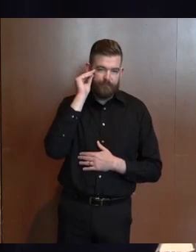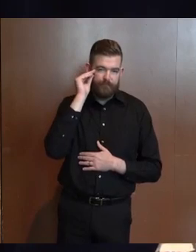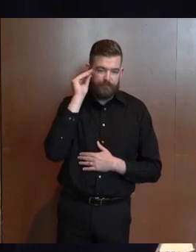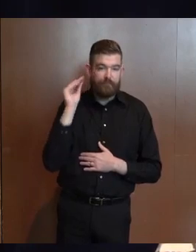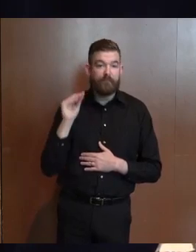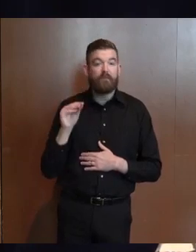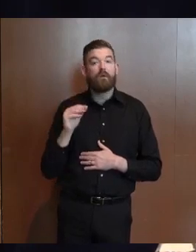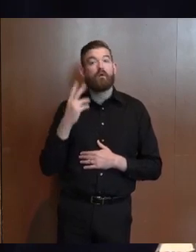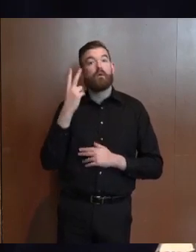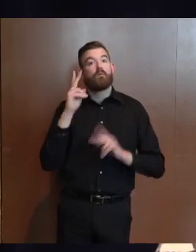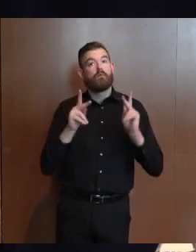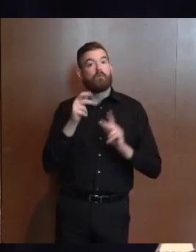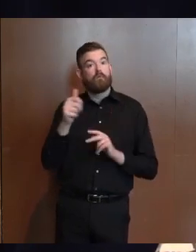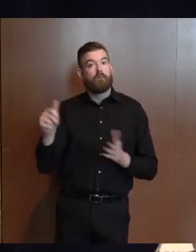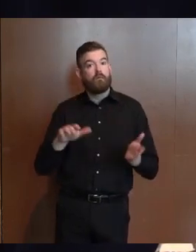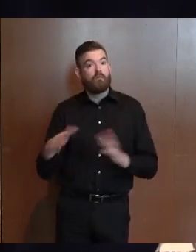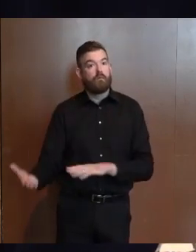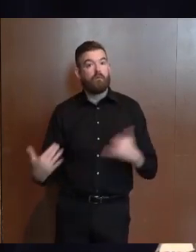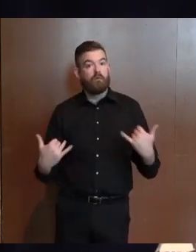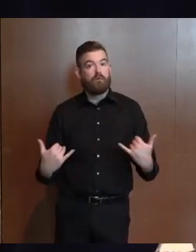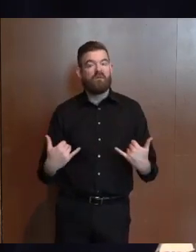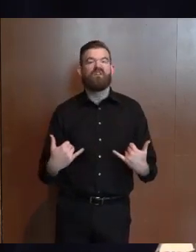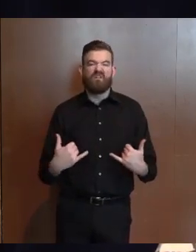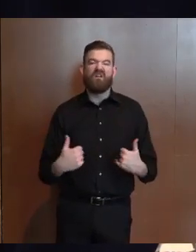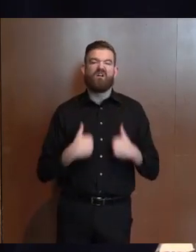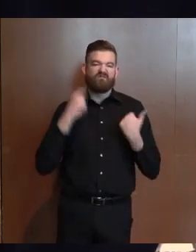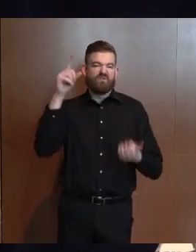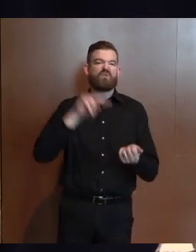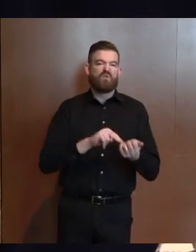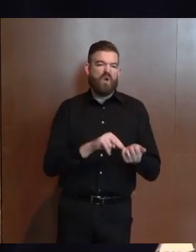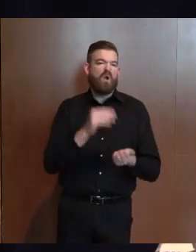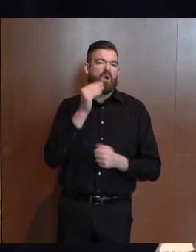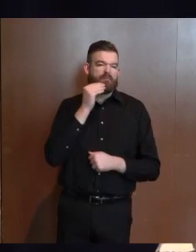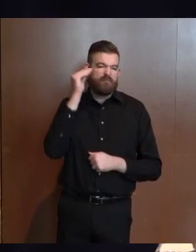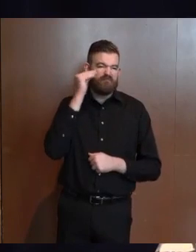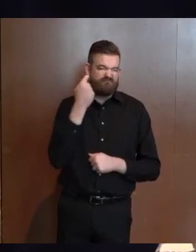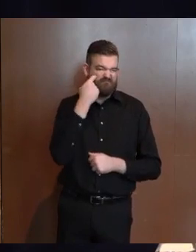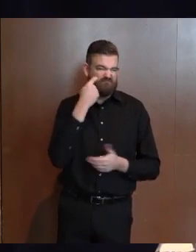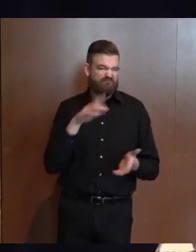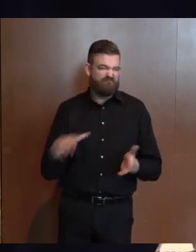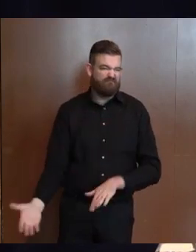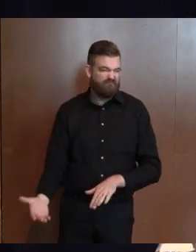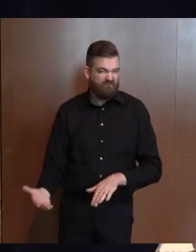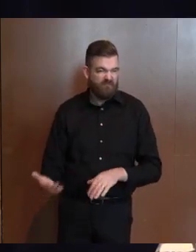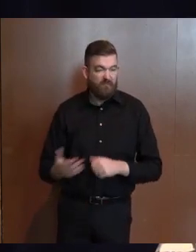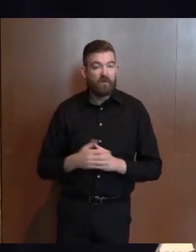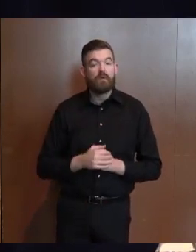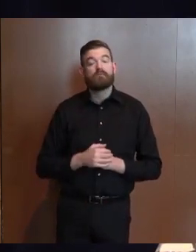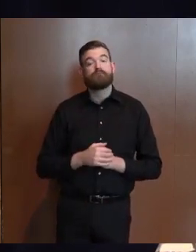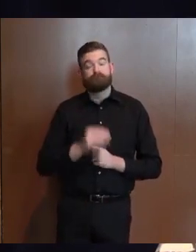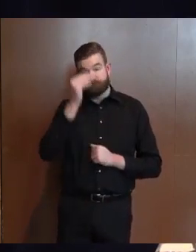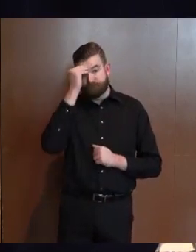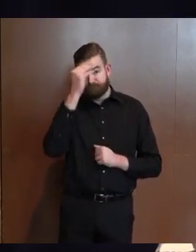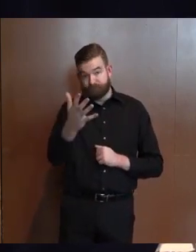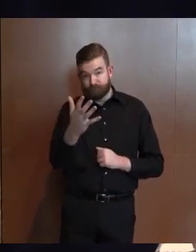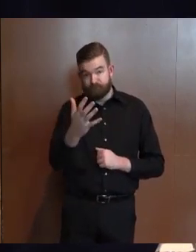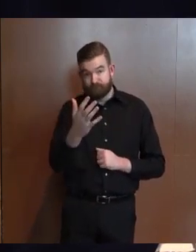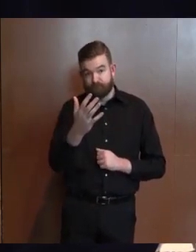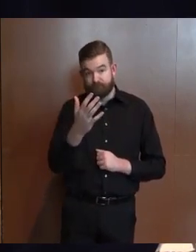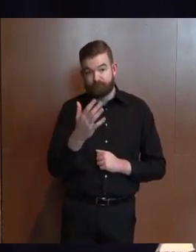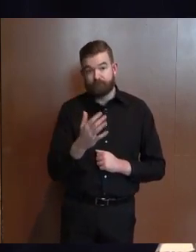were residents of long-term care facilities. Today, we are reporting that 93 of